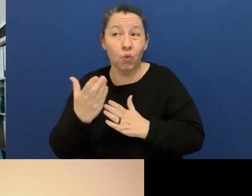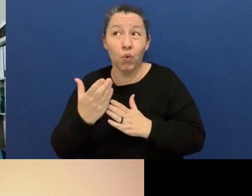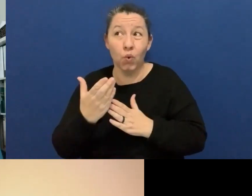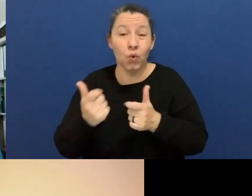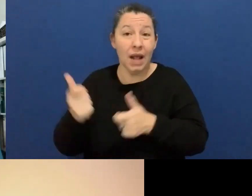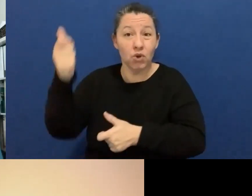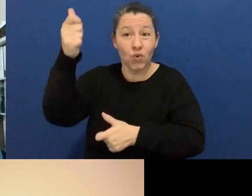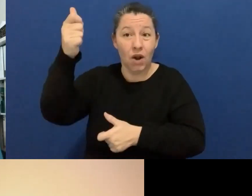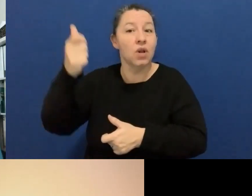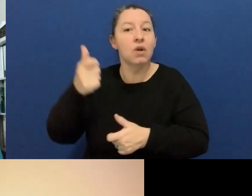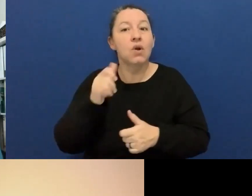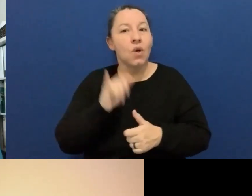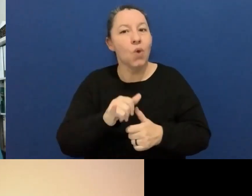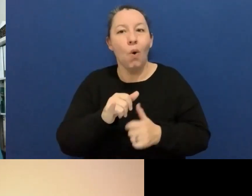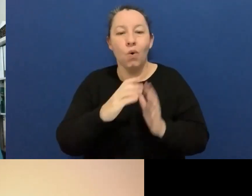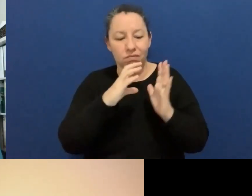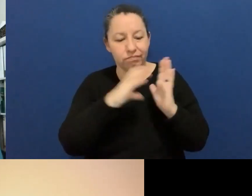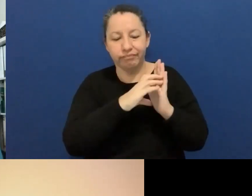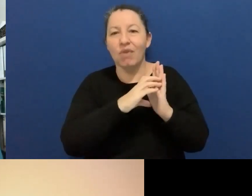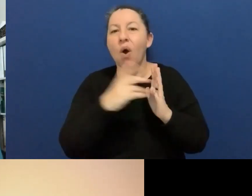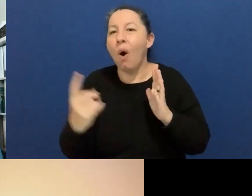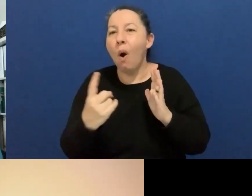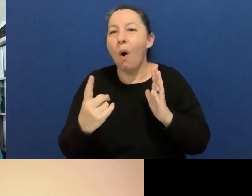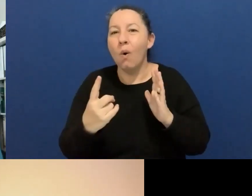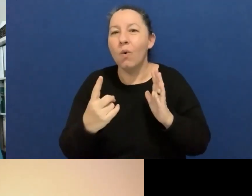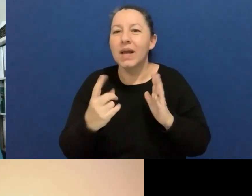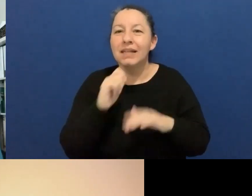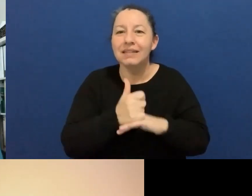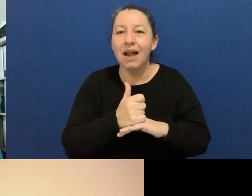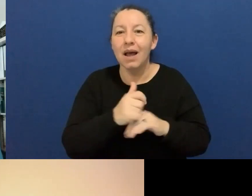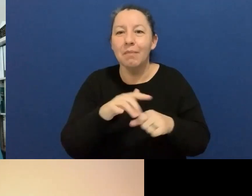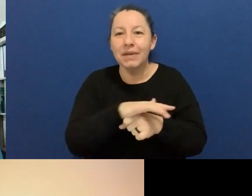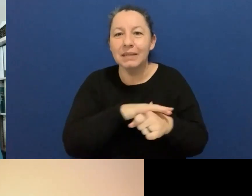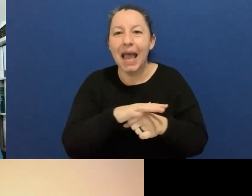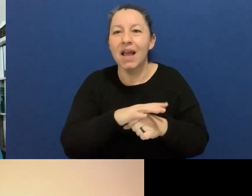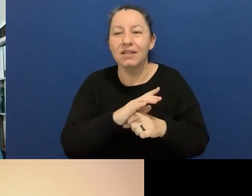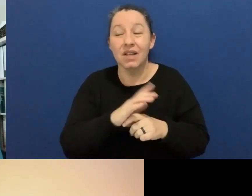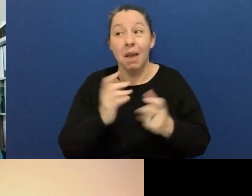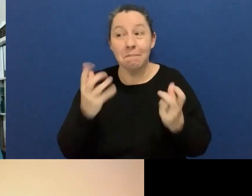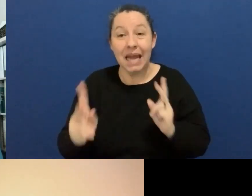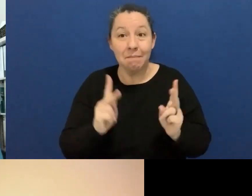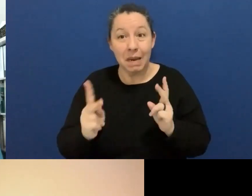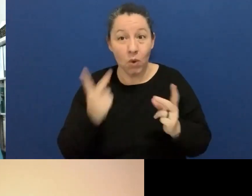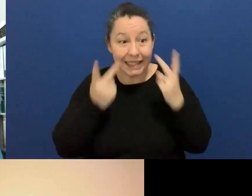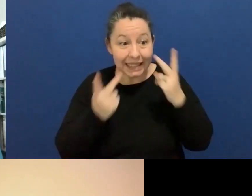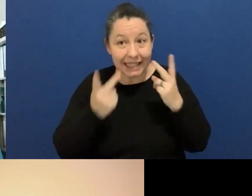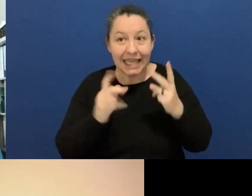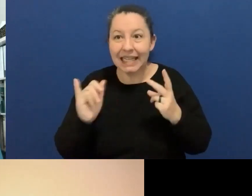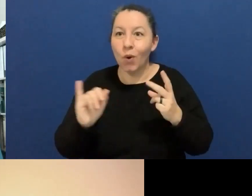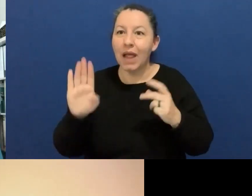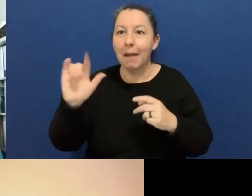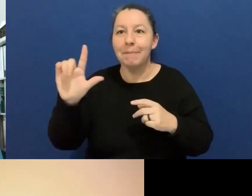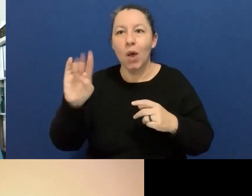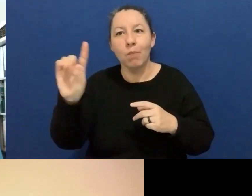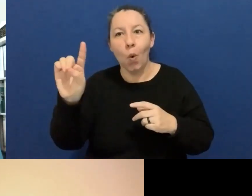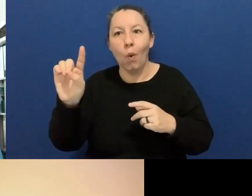very always put on areas of high traffic with high visibility. They're basically like billboards, you know, like, so you put them on the path where